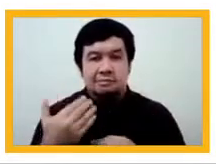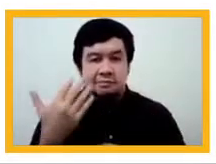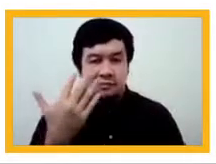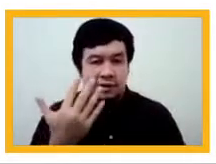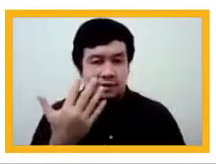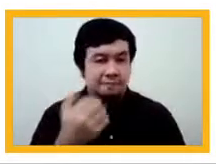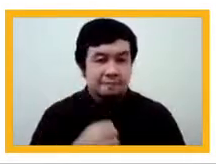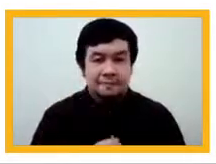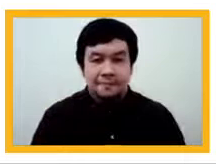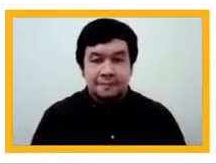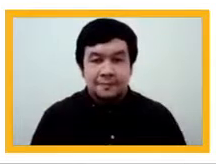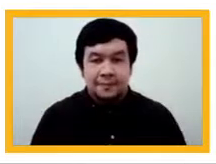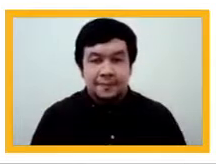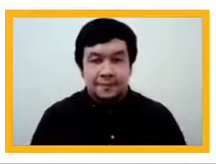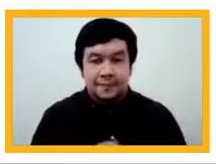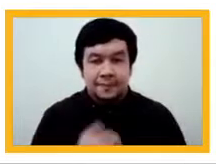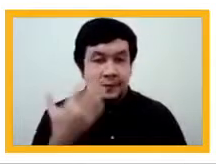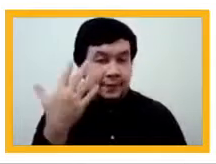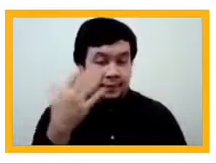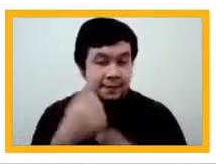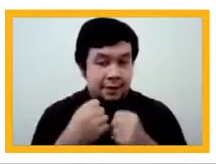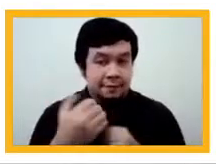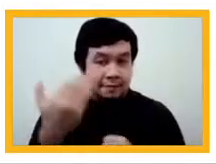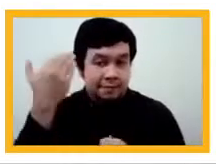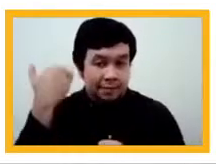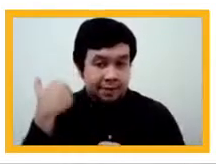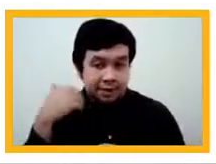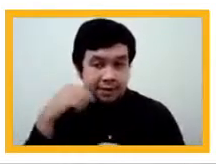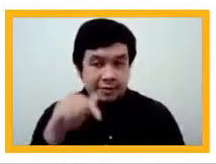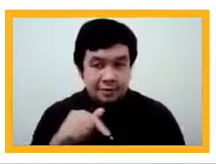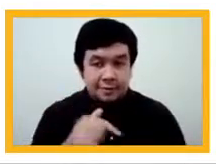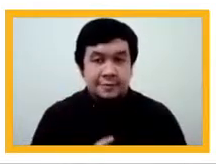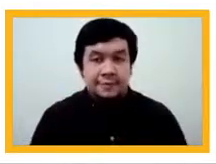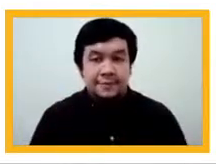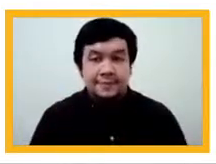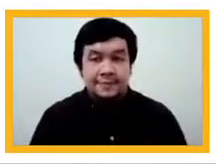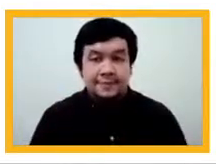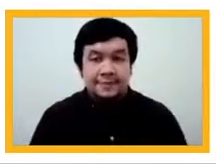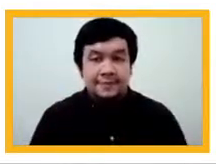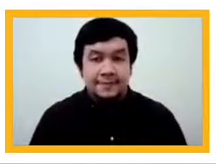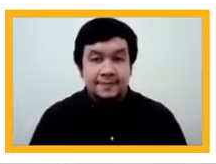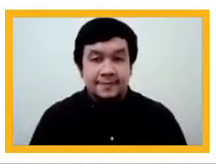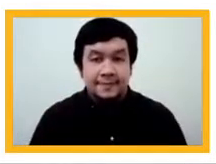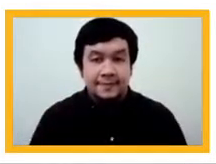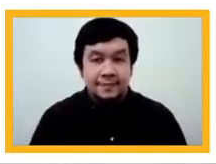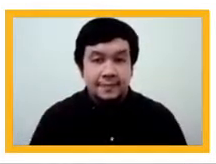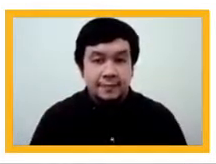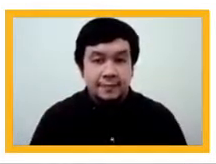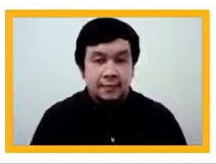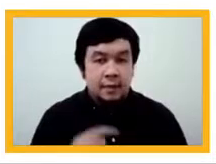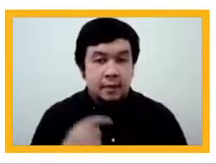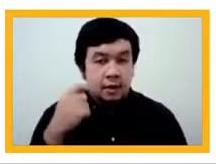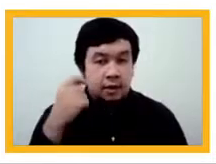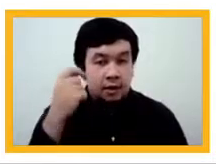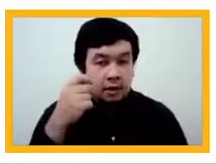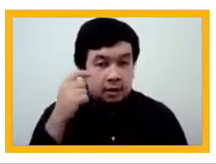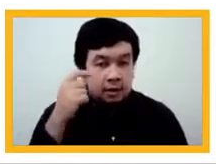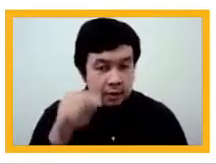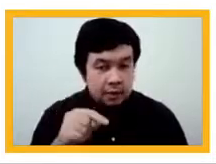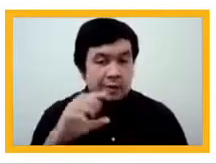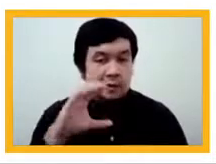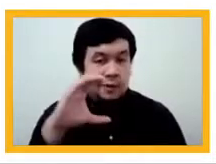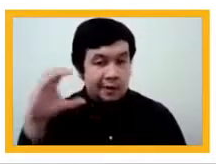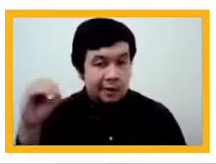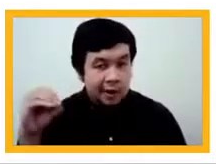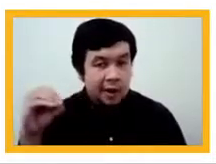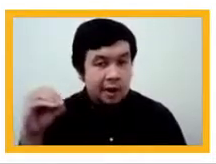capital. In his theory, he outlined that firms will not be interested in providing